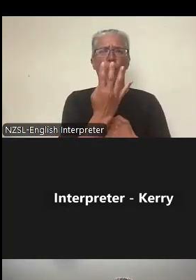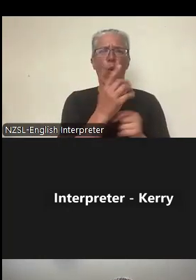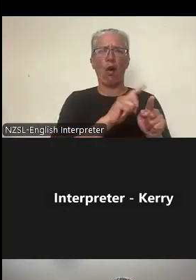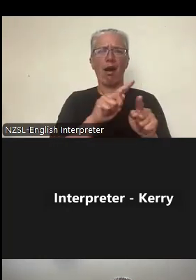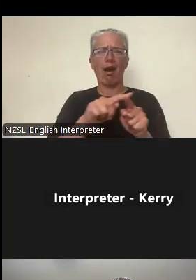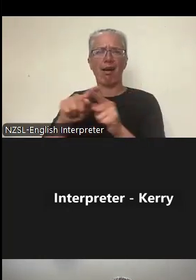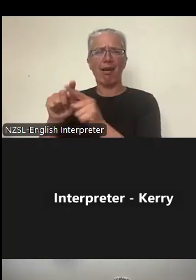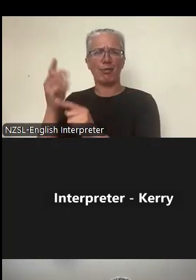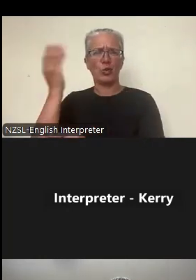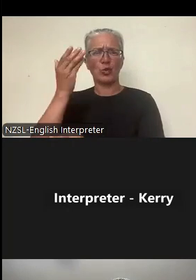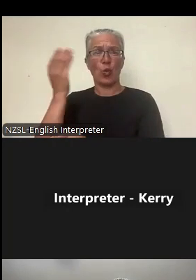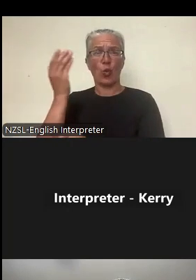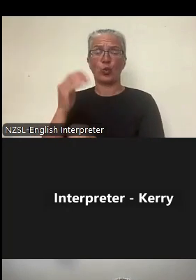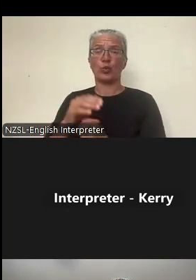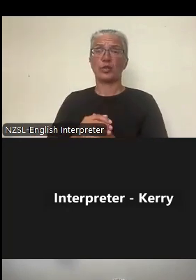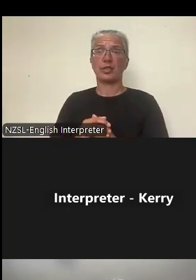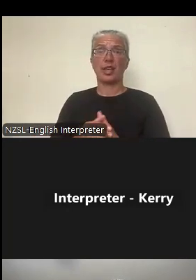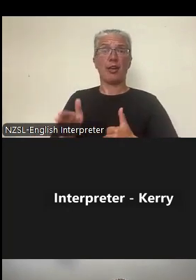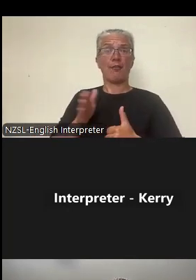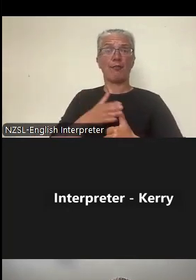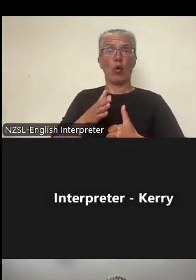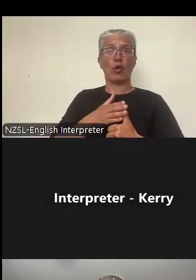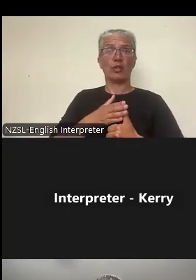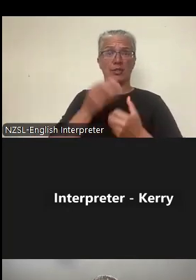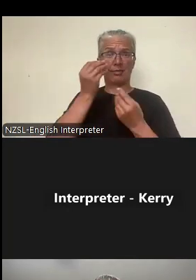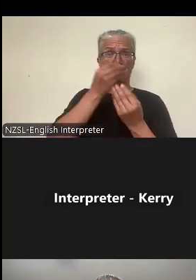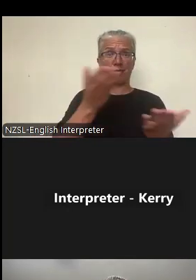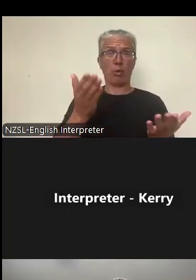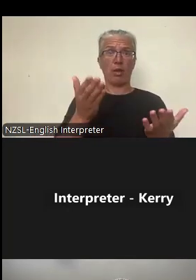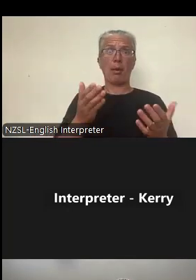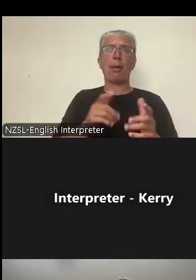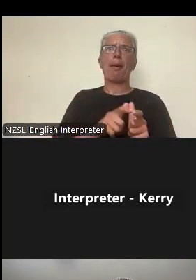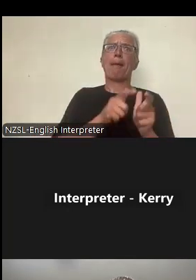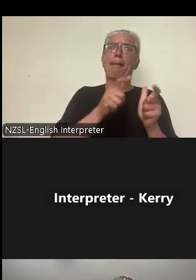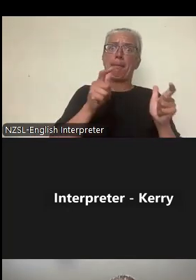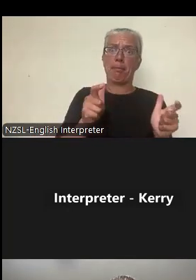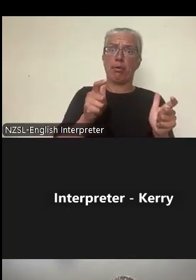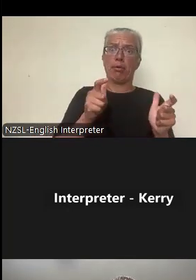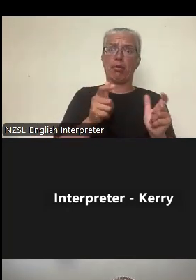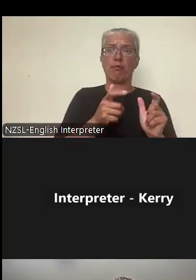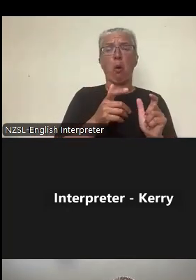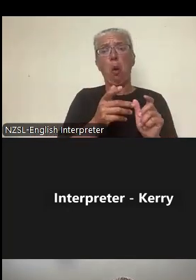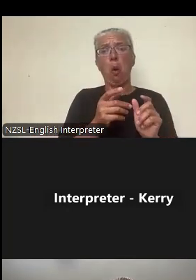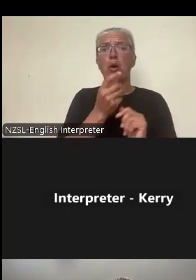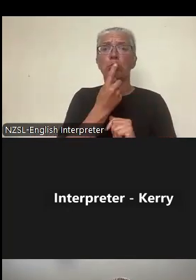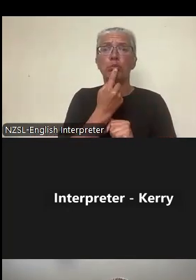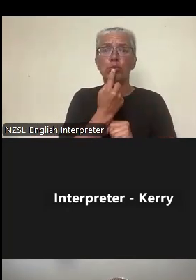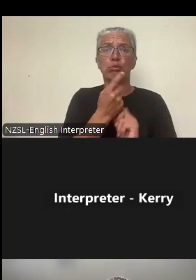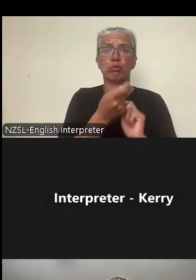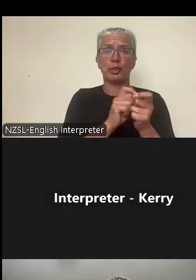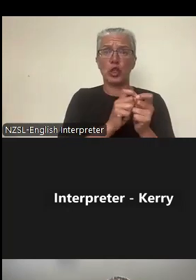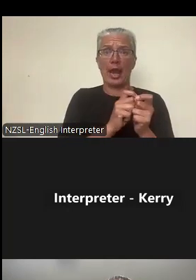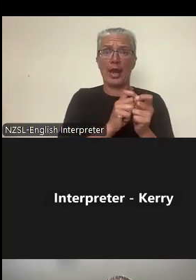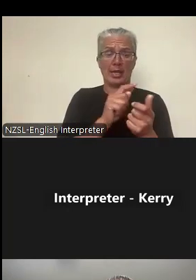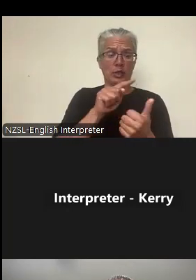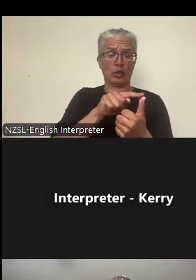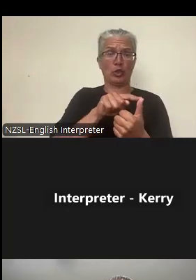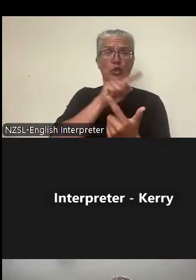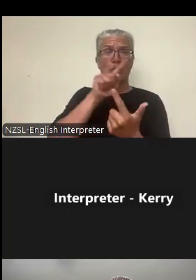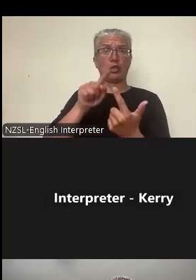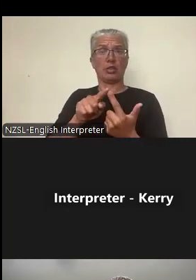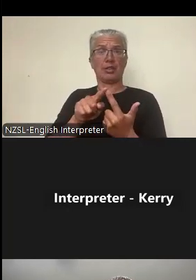many types of change. So there is major change or minor change. There are immediate and